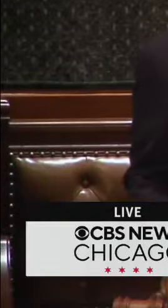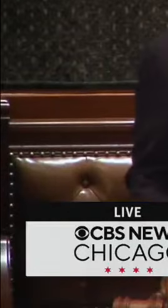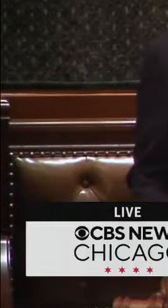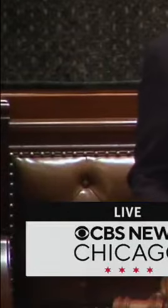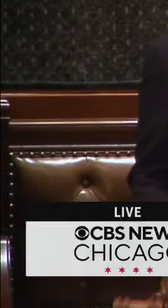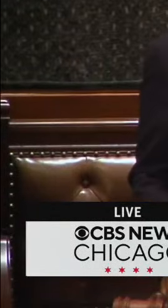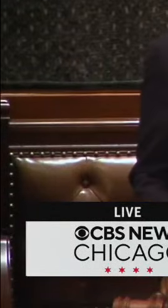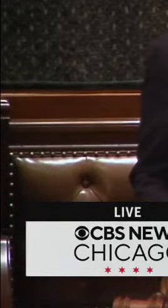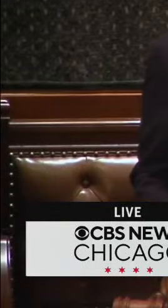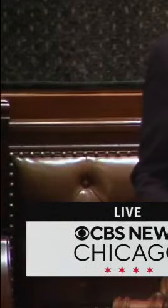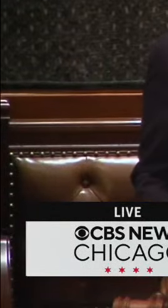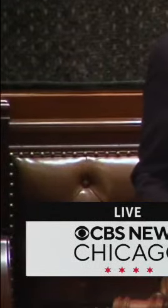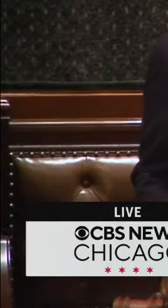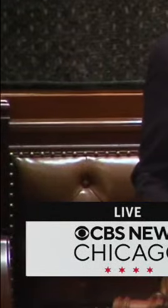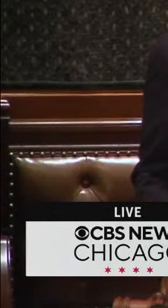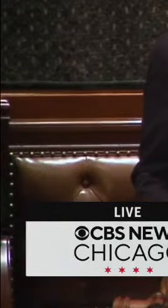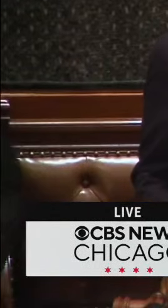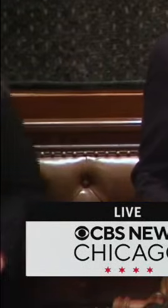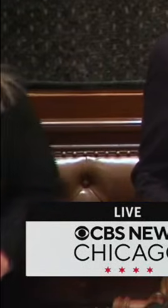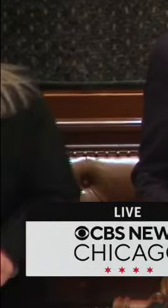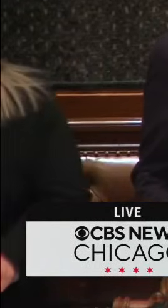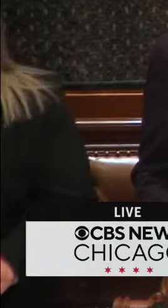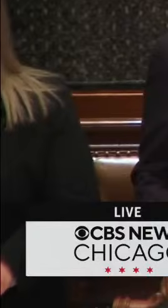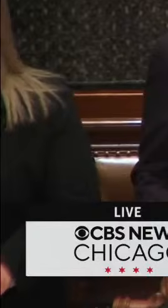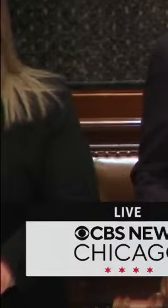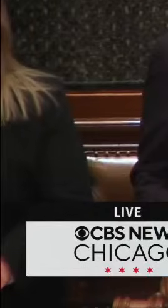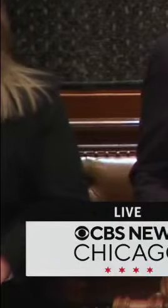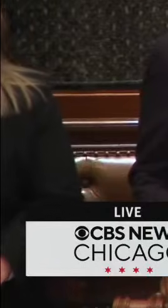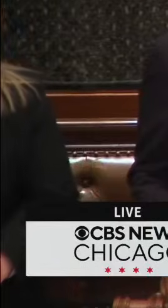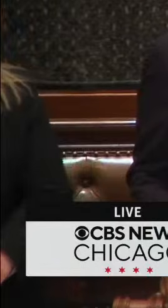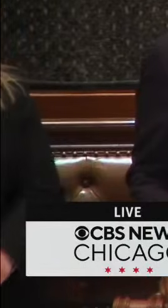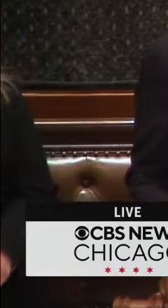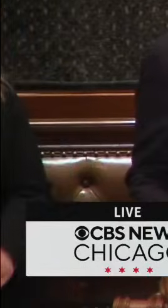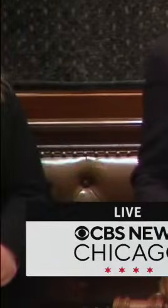With leave of the body, Senator Simmons is recognized for remarks.